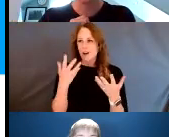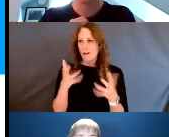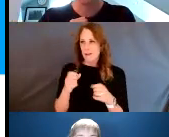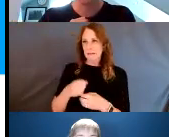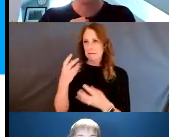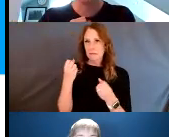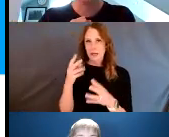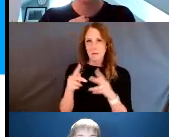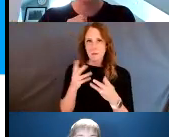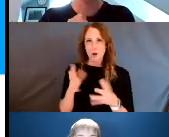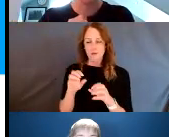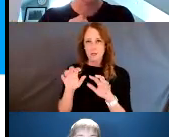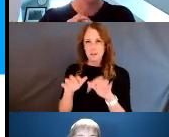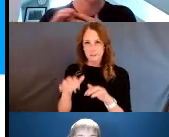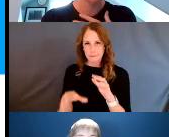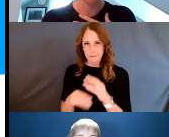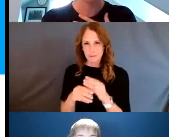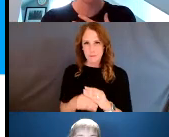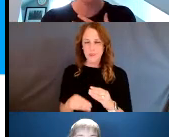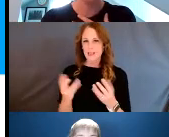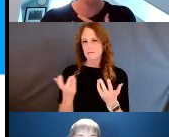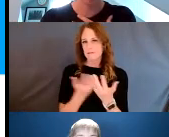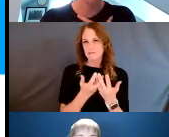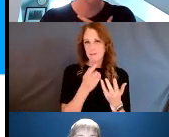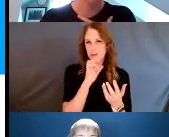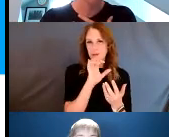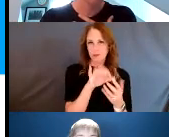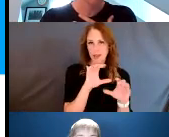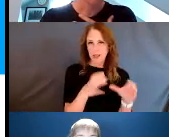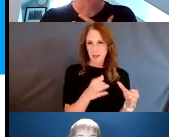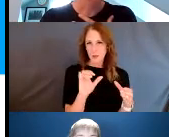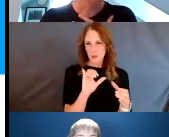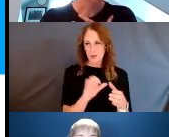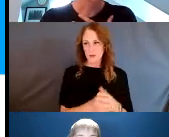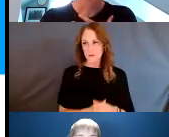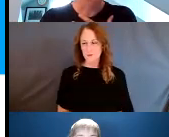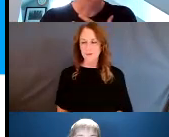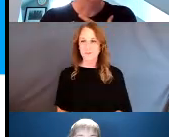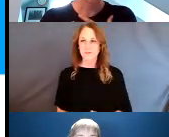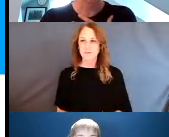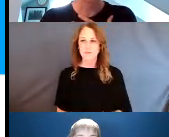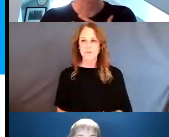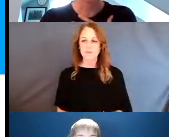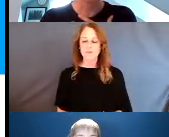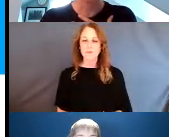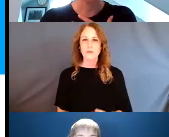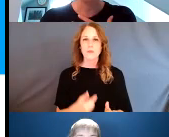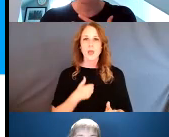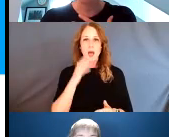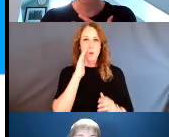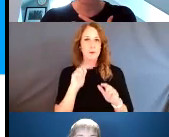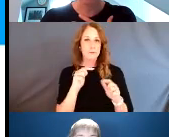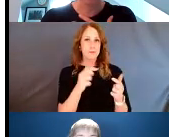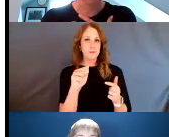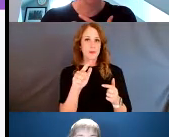have put stuff that classifies into this category as well. So I will send it back over to Alyssa